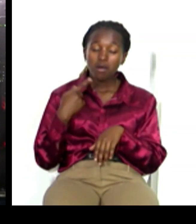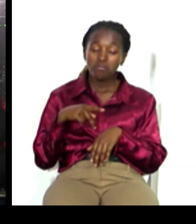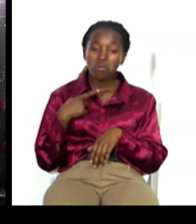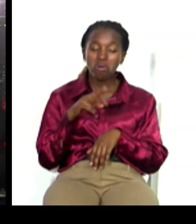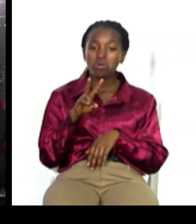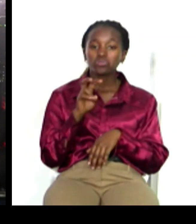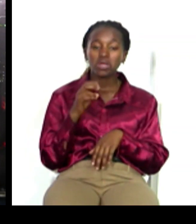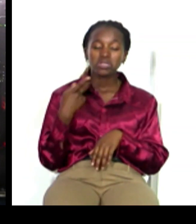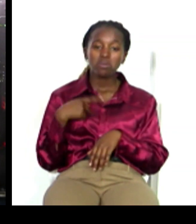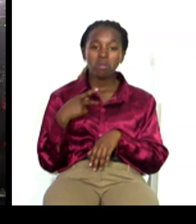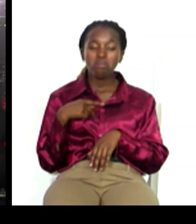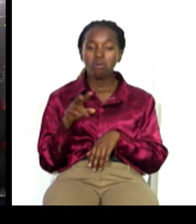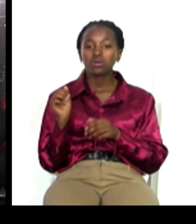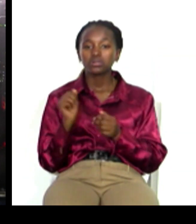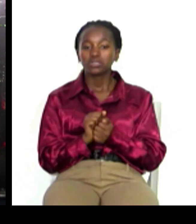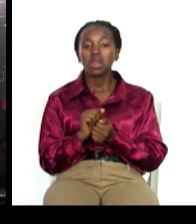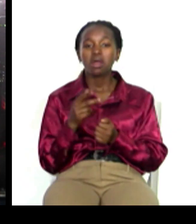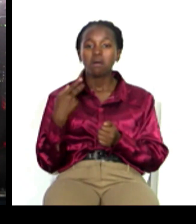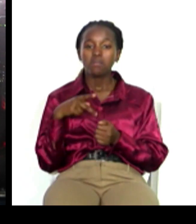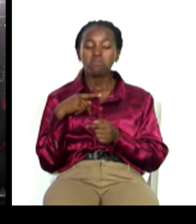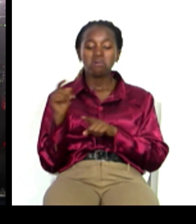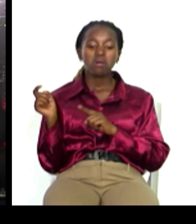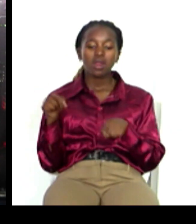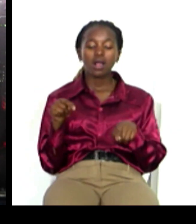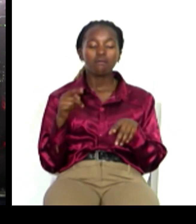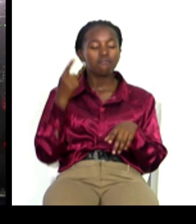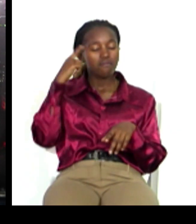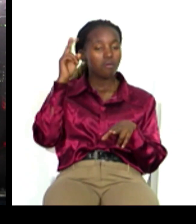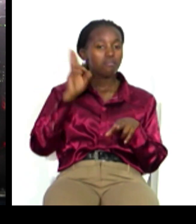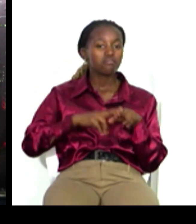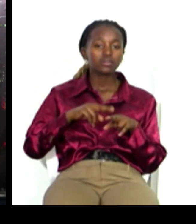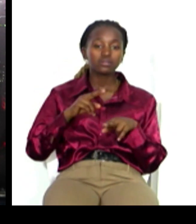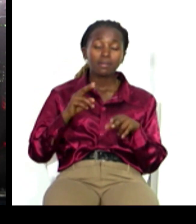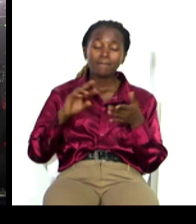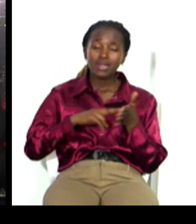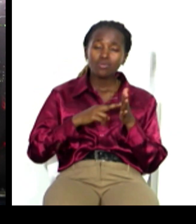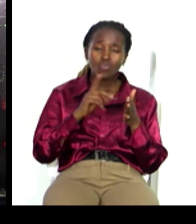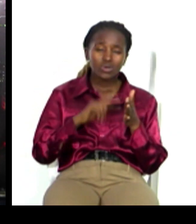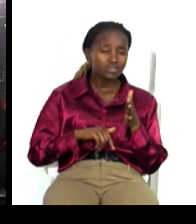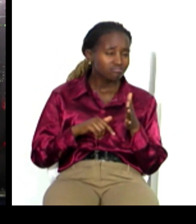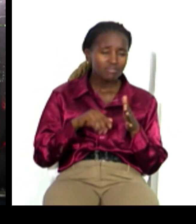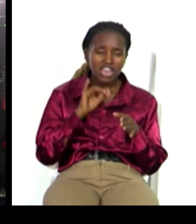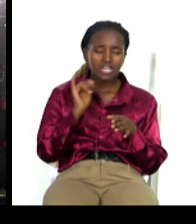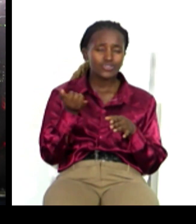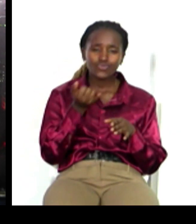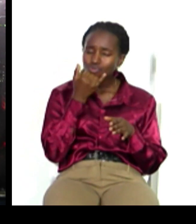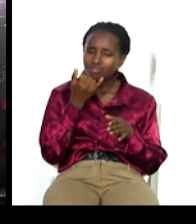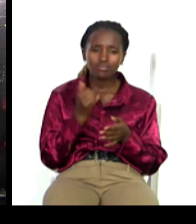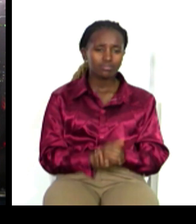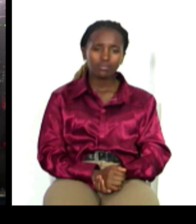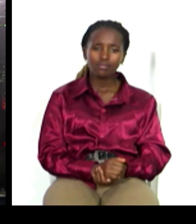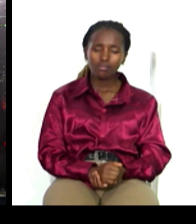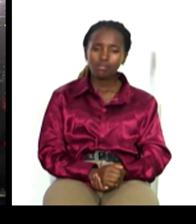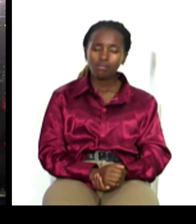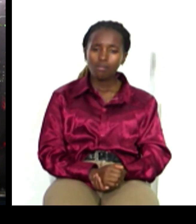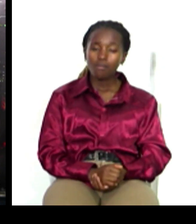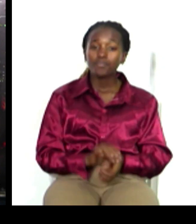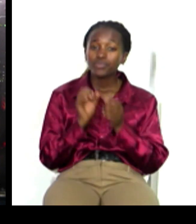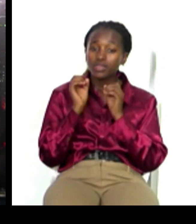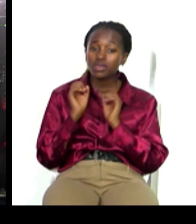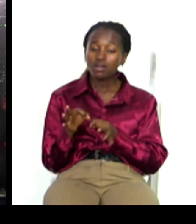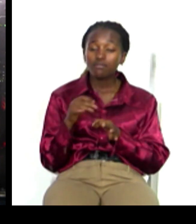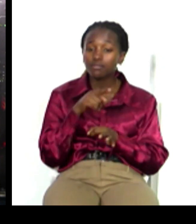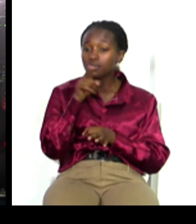20, 10, hata wafikangi hata 100. What is really happening? Alright. Unaona? If